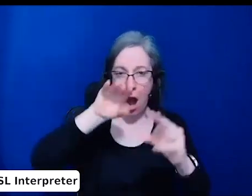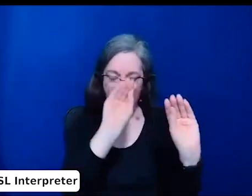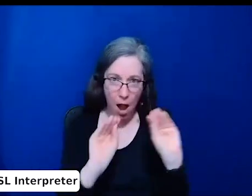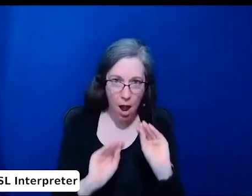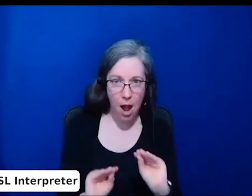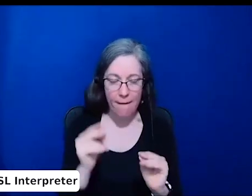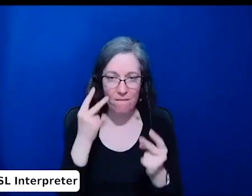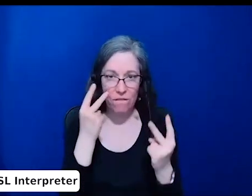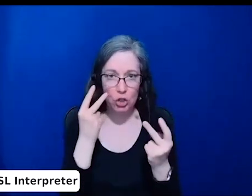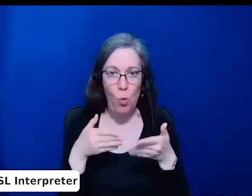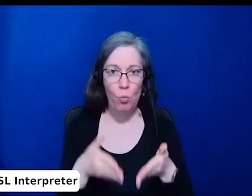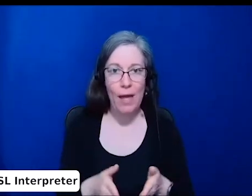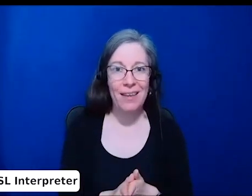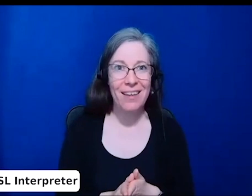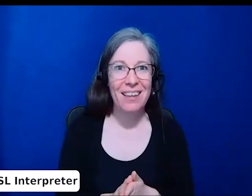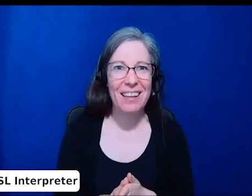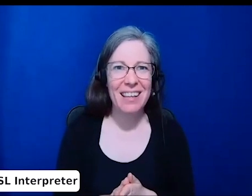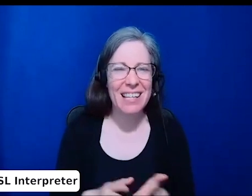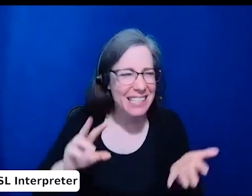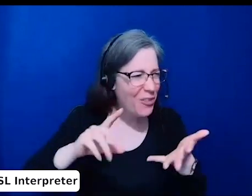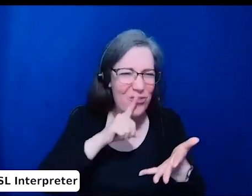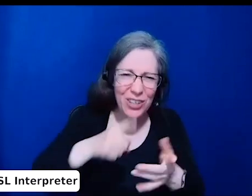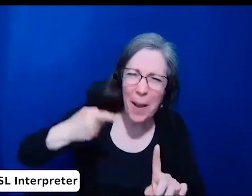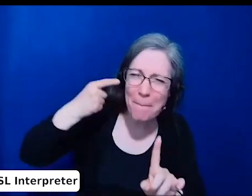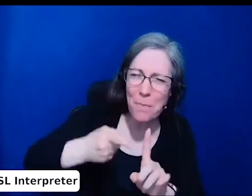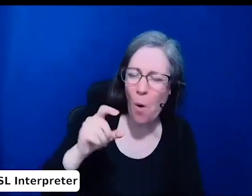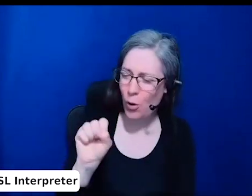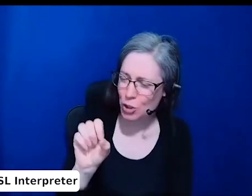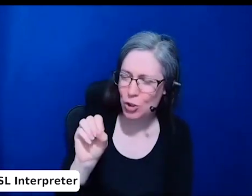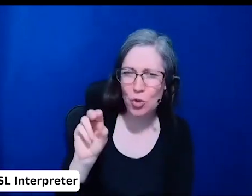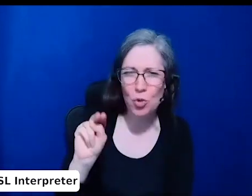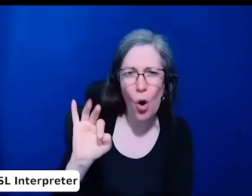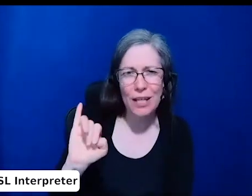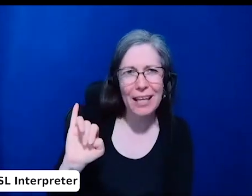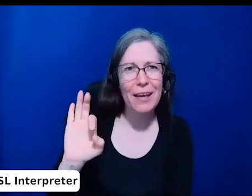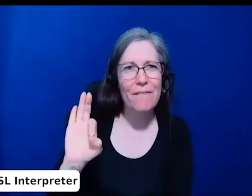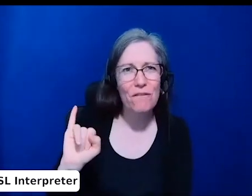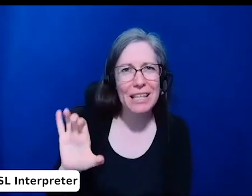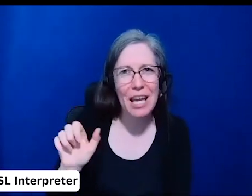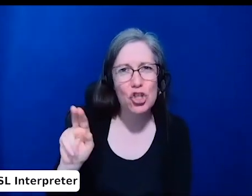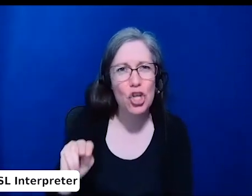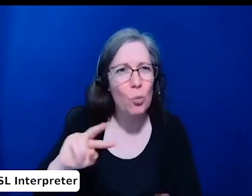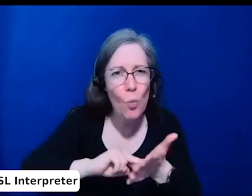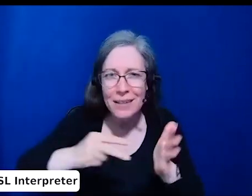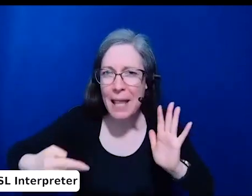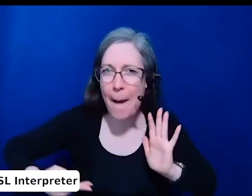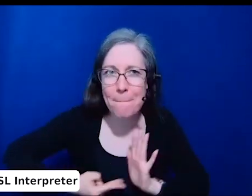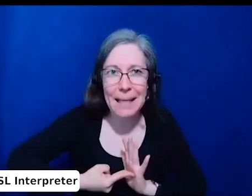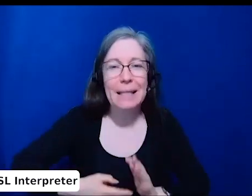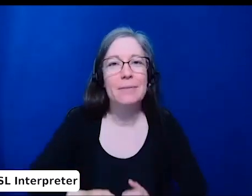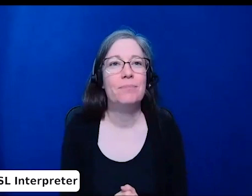days. But what is this sonification thing that's becoming so popular? Well, in the simplest